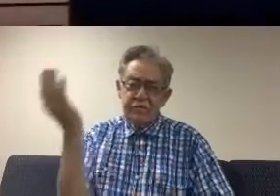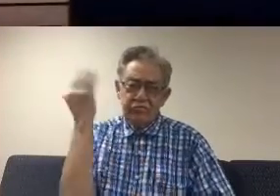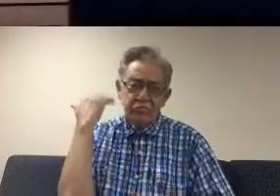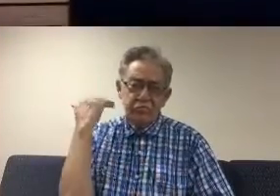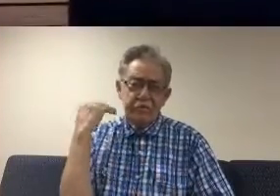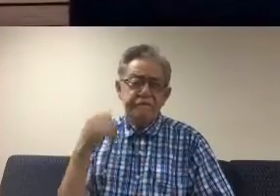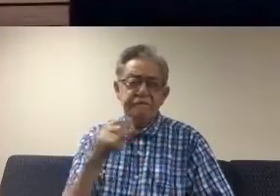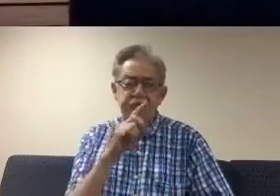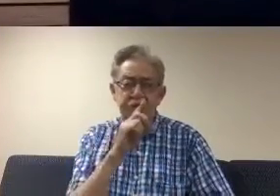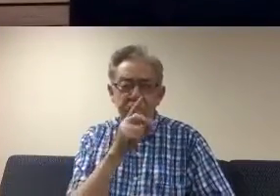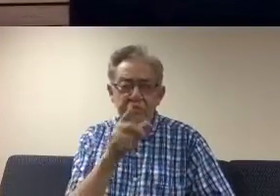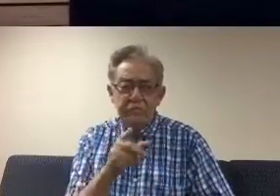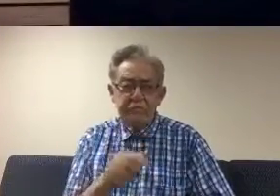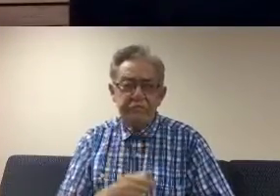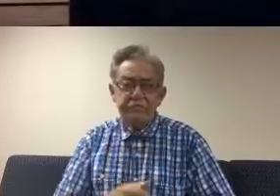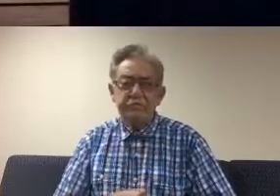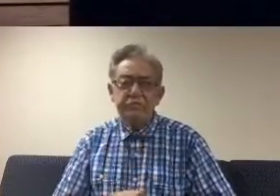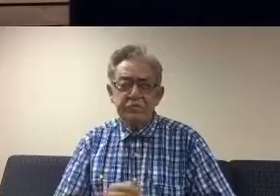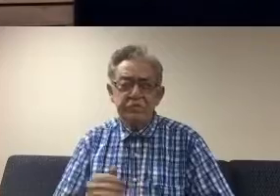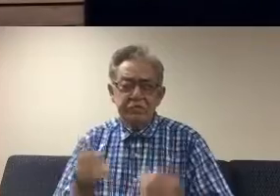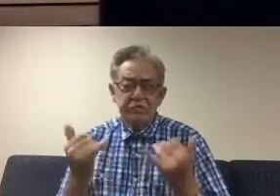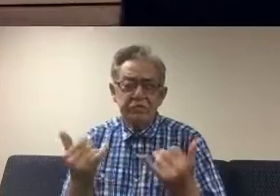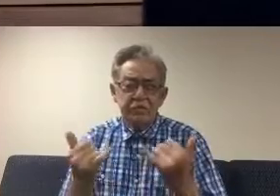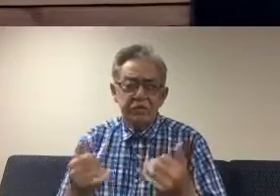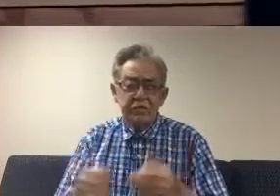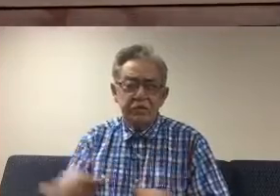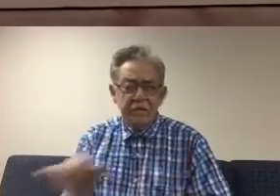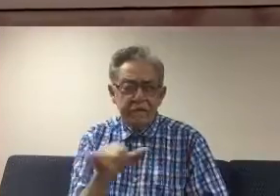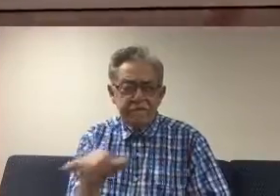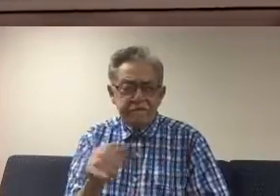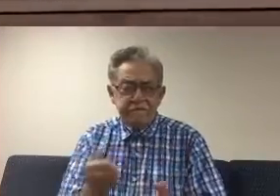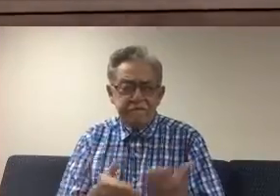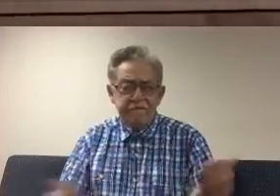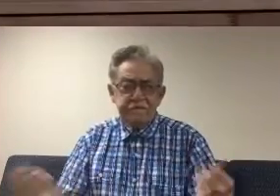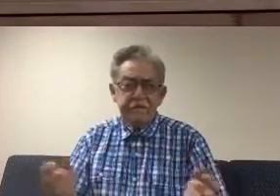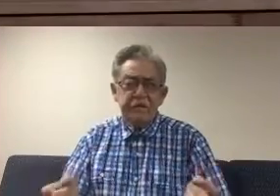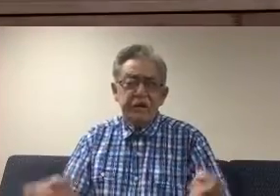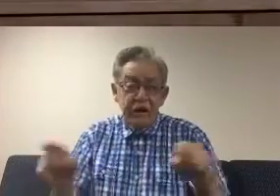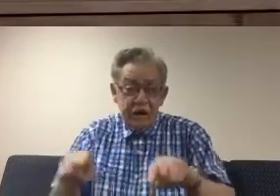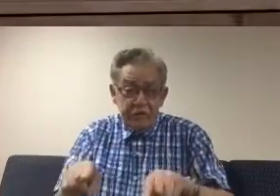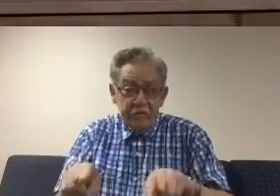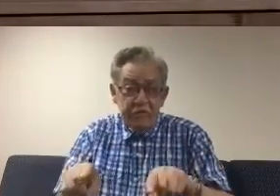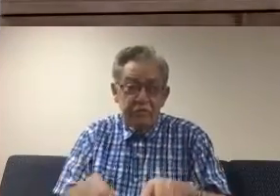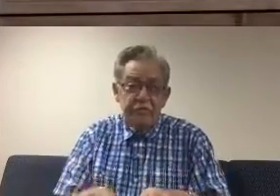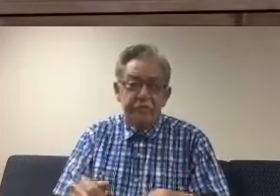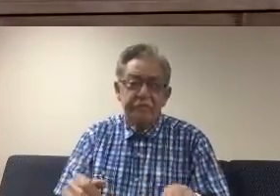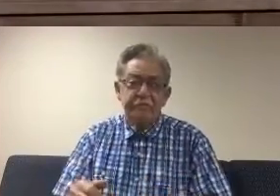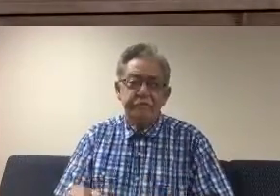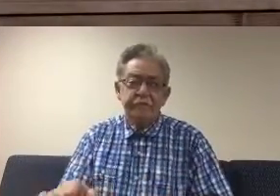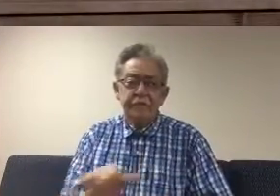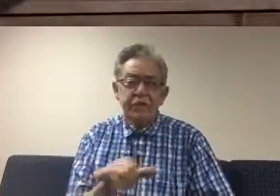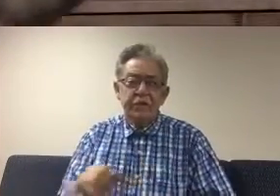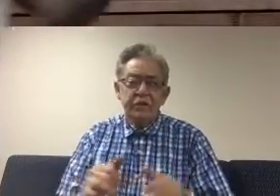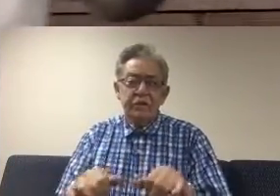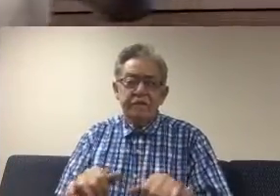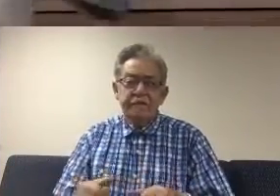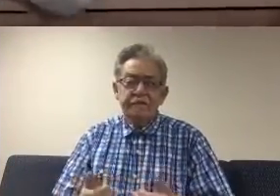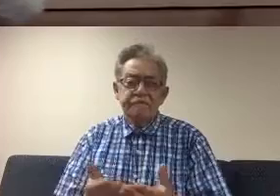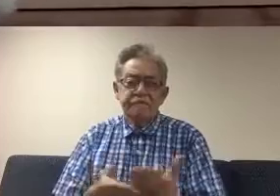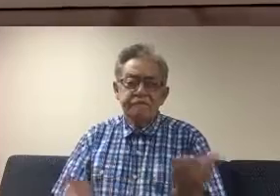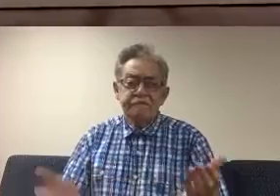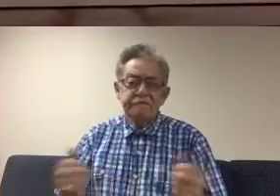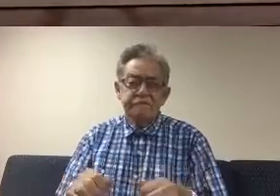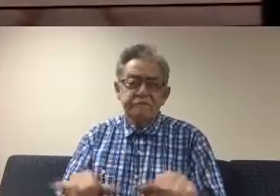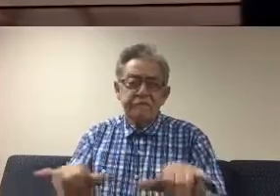the reality is that it's still the same thing was happening. And the same thing is true today. You're being